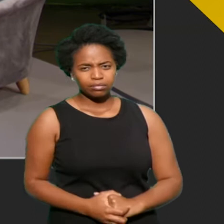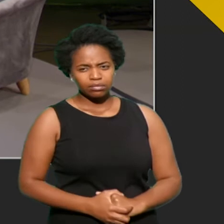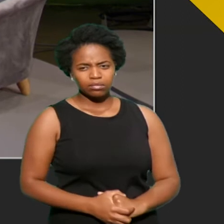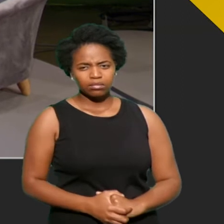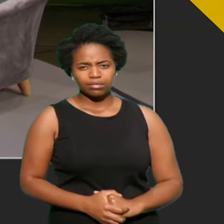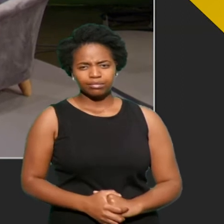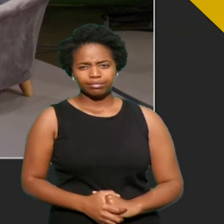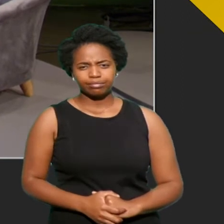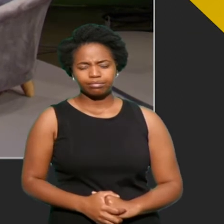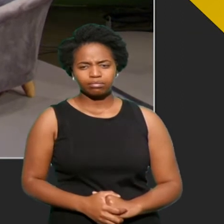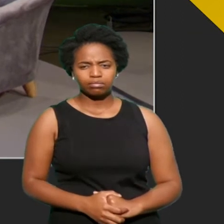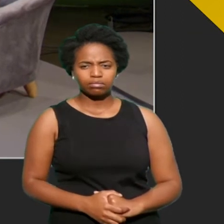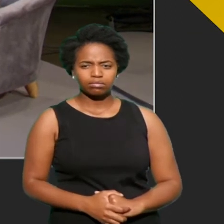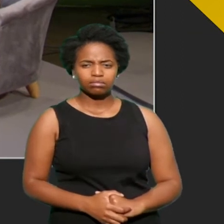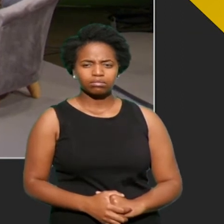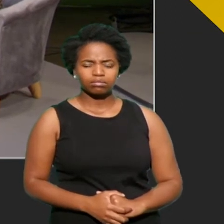it's